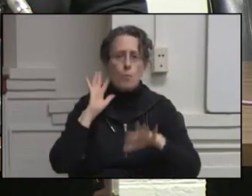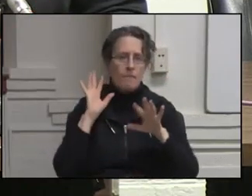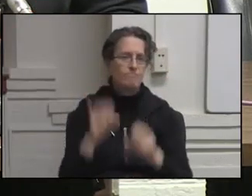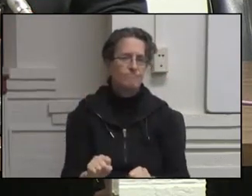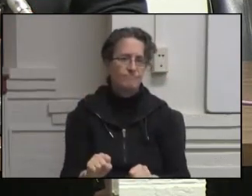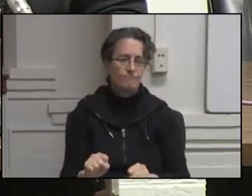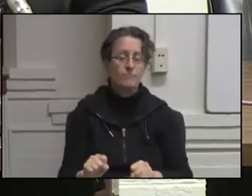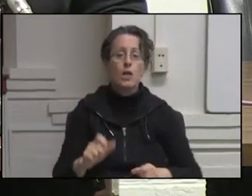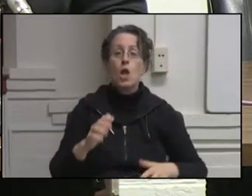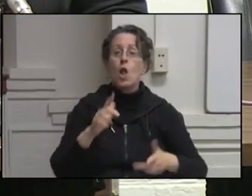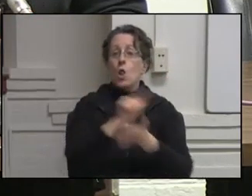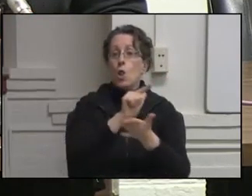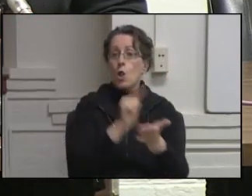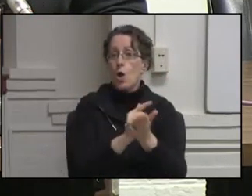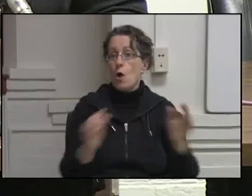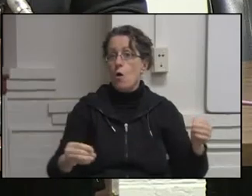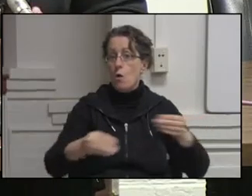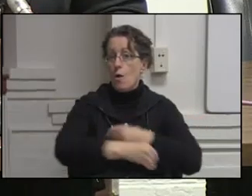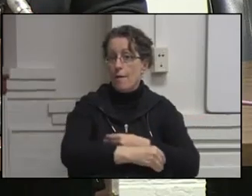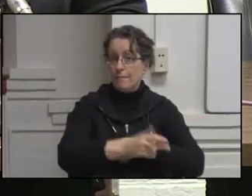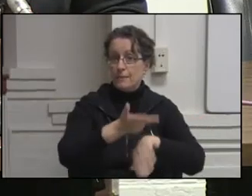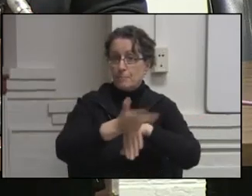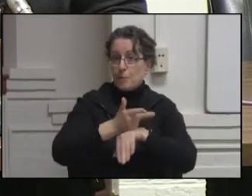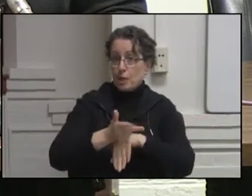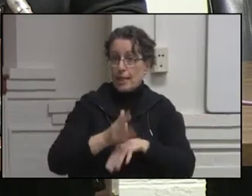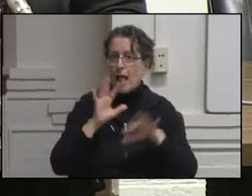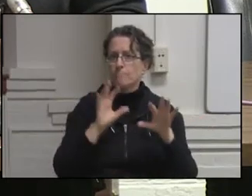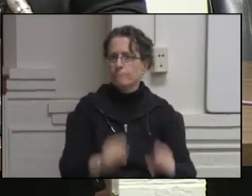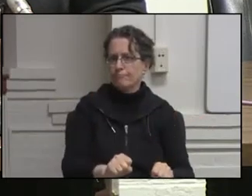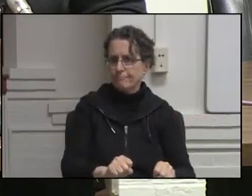lot. We are using the